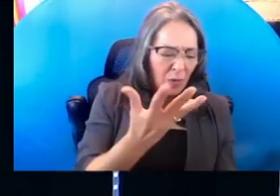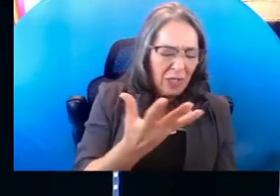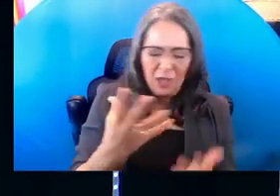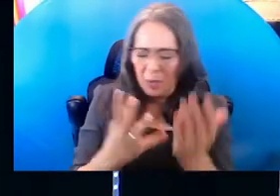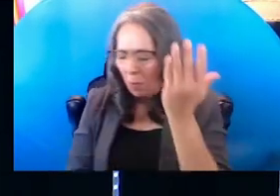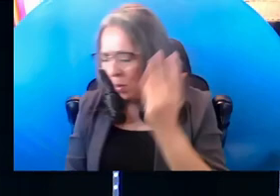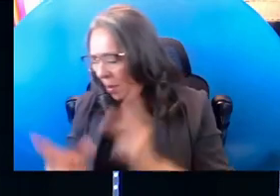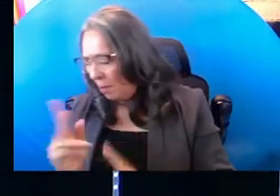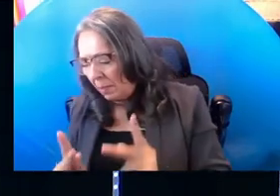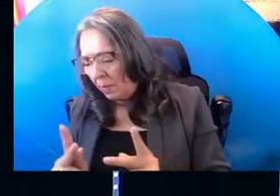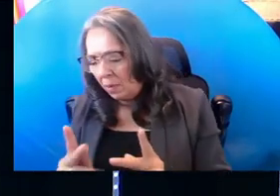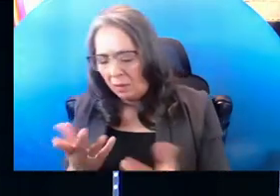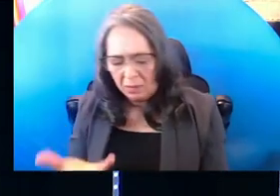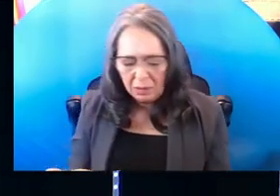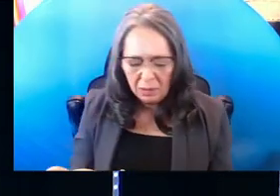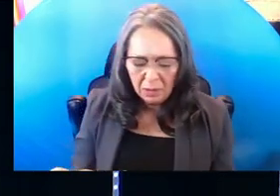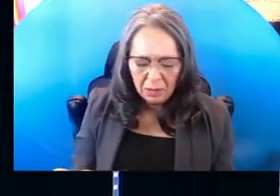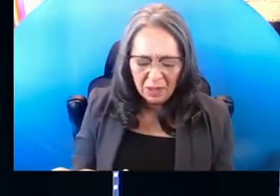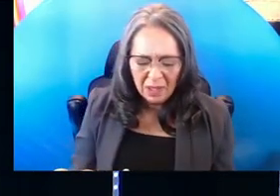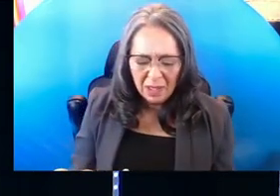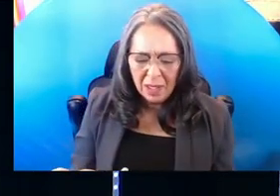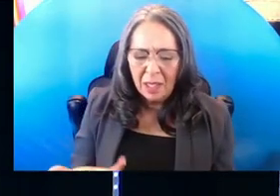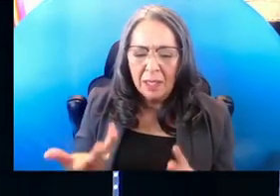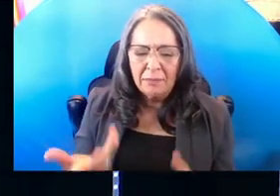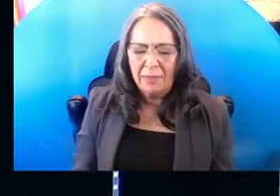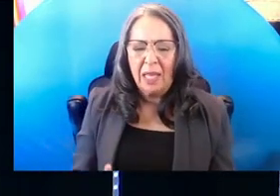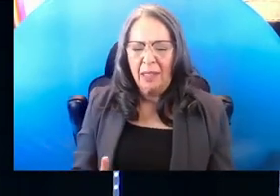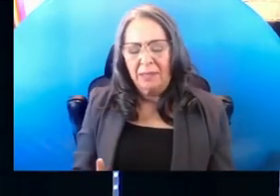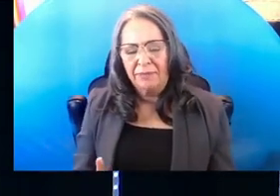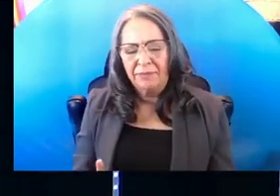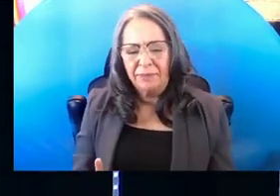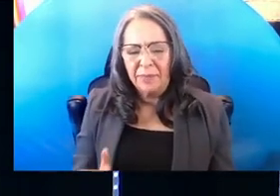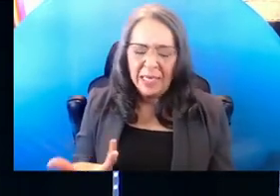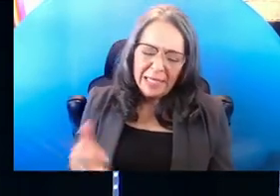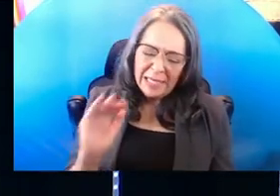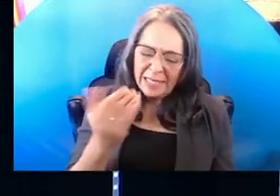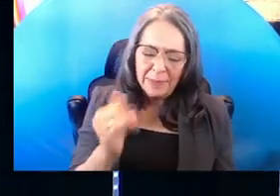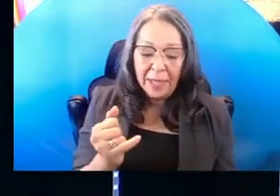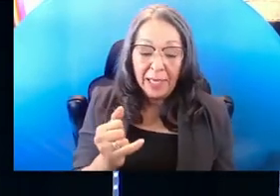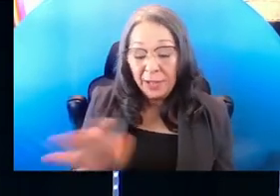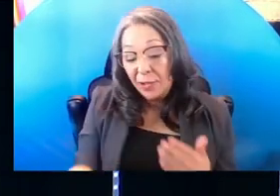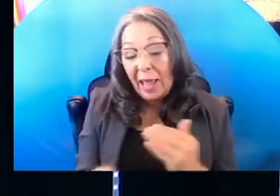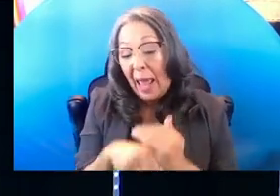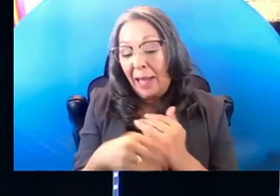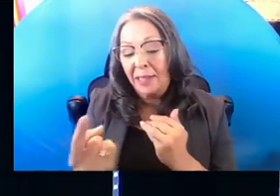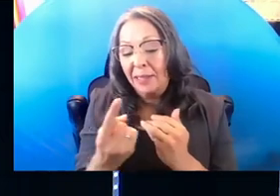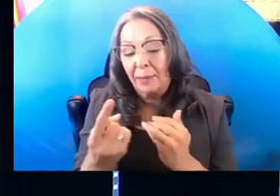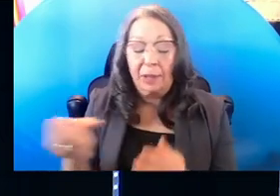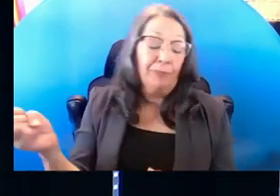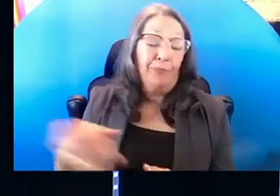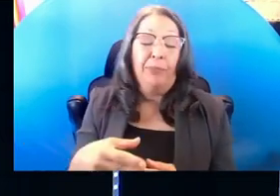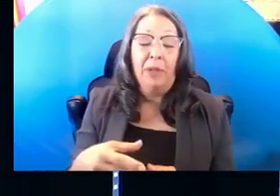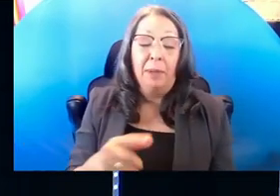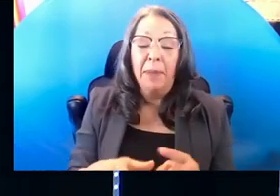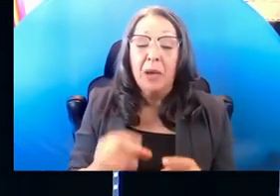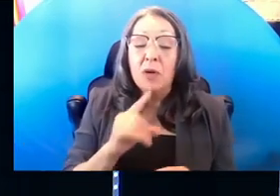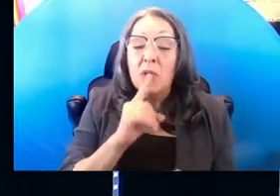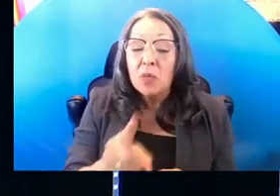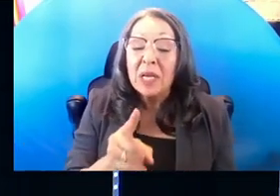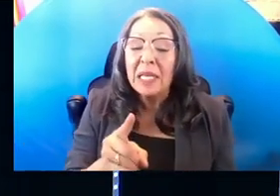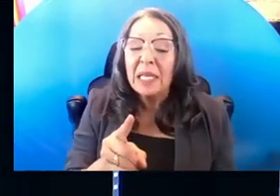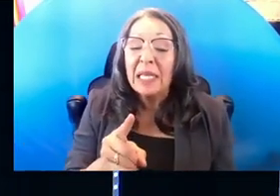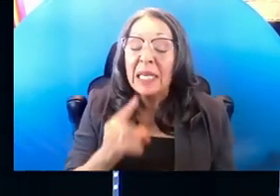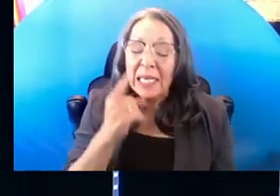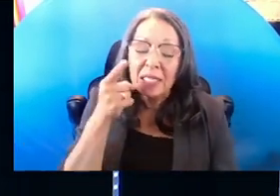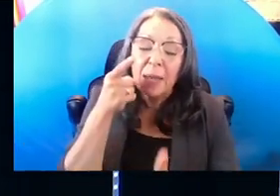hey, ask God for help. Oh, there's another thing I want to talk to you about. You know, he just kind of like bounced around and added something else in the midst of it. It's not the case. This is all one big